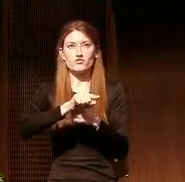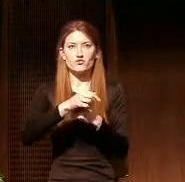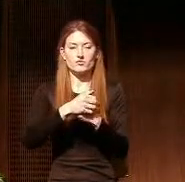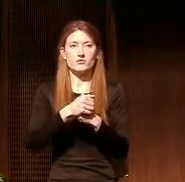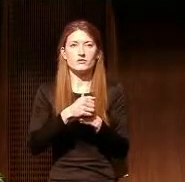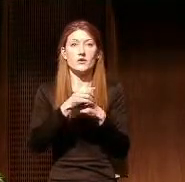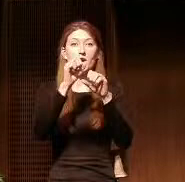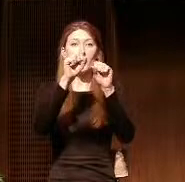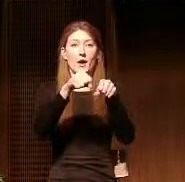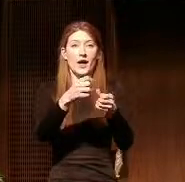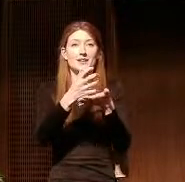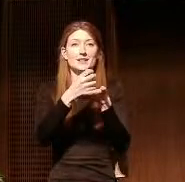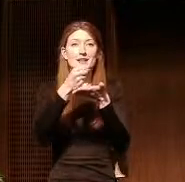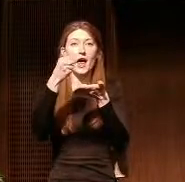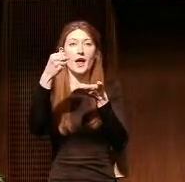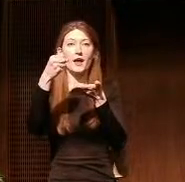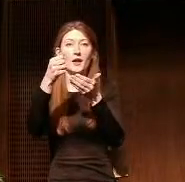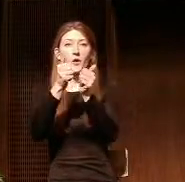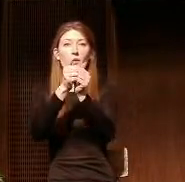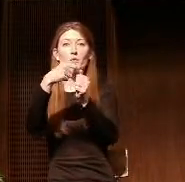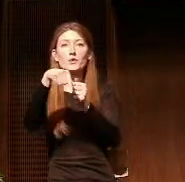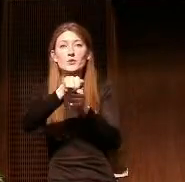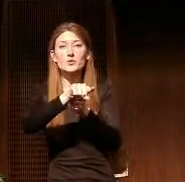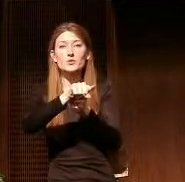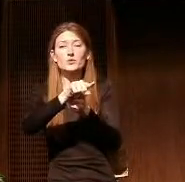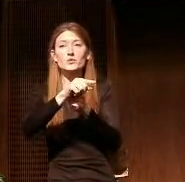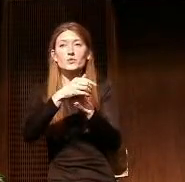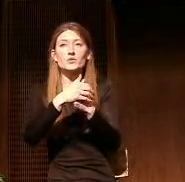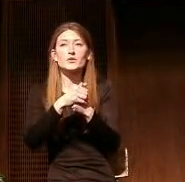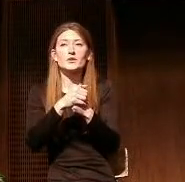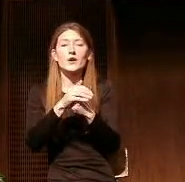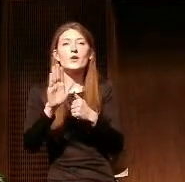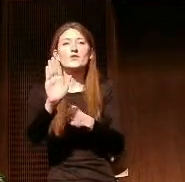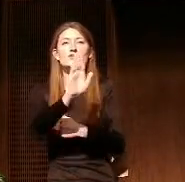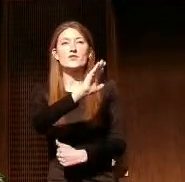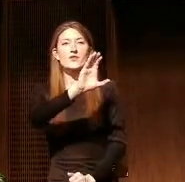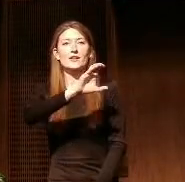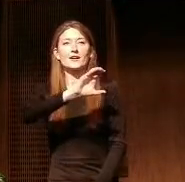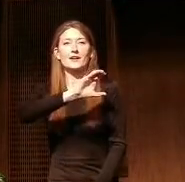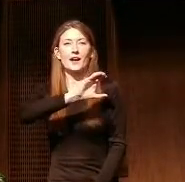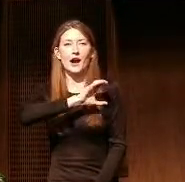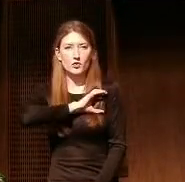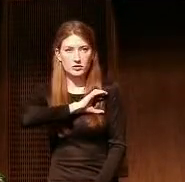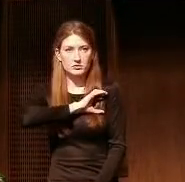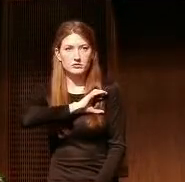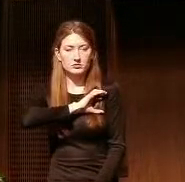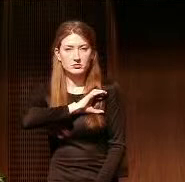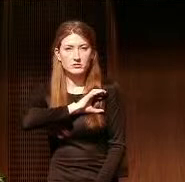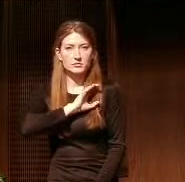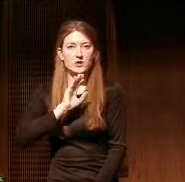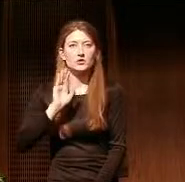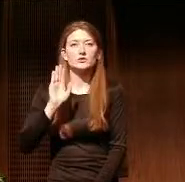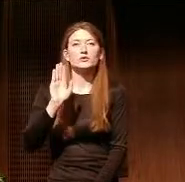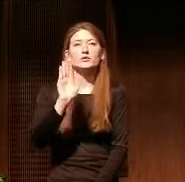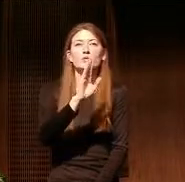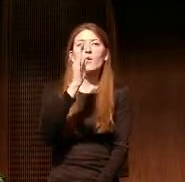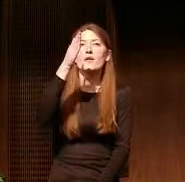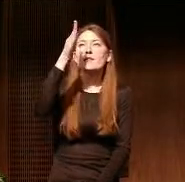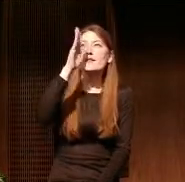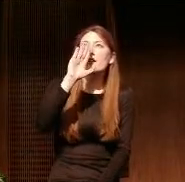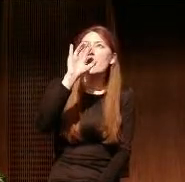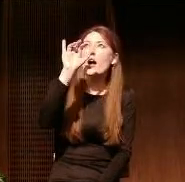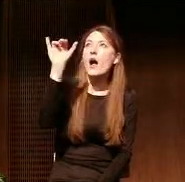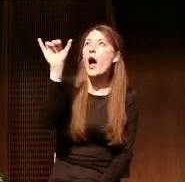You can take with you your character. You can take with you a godly